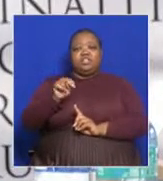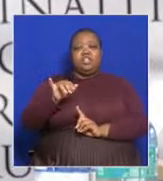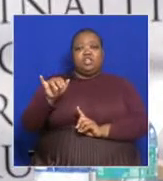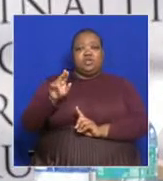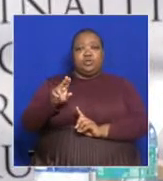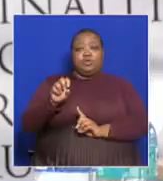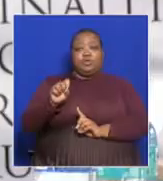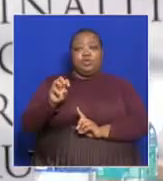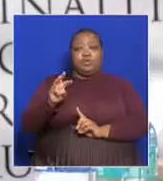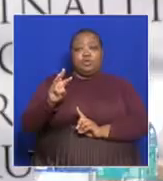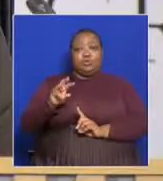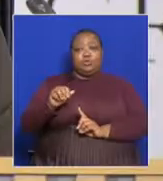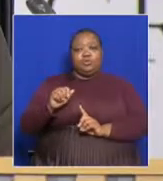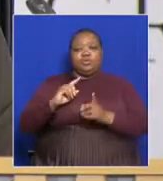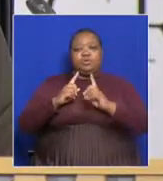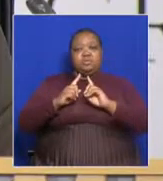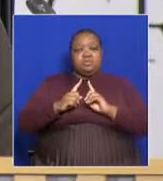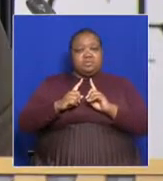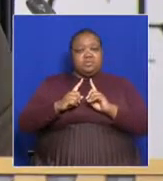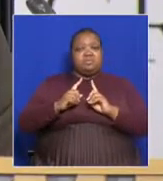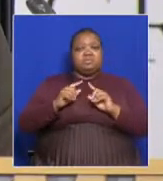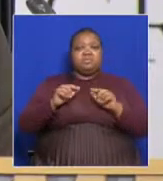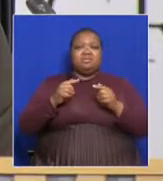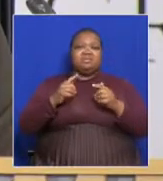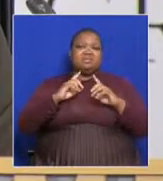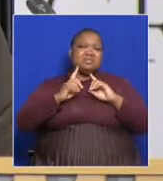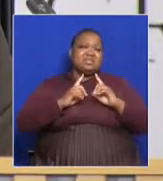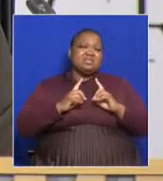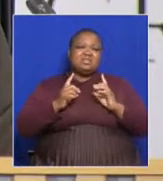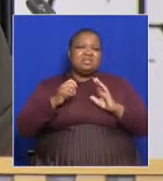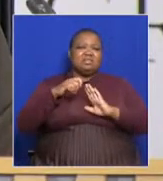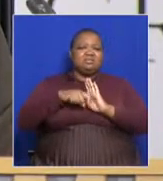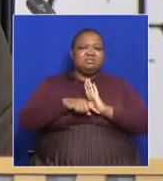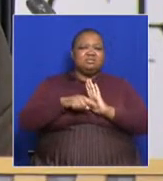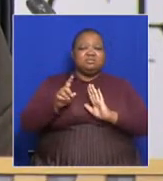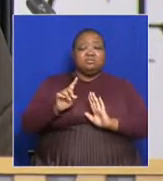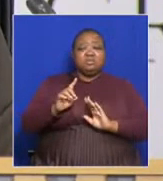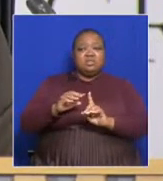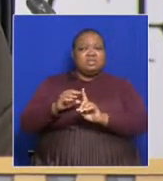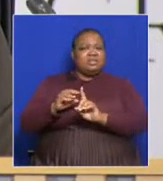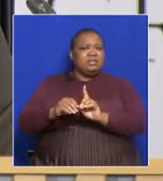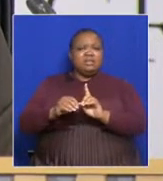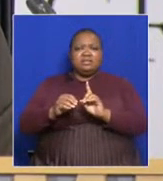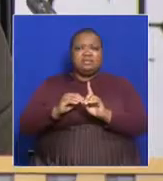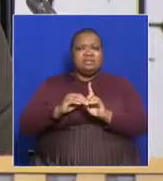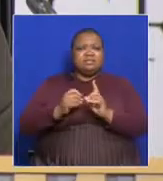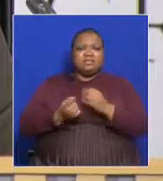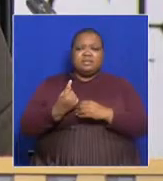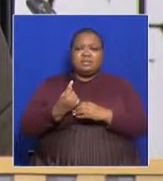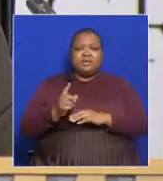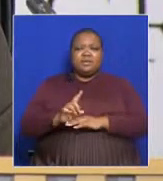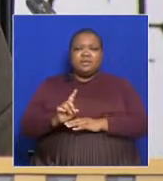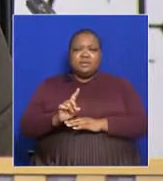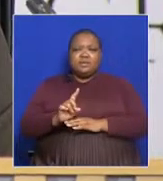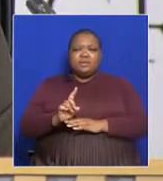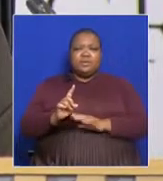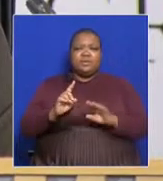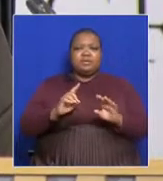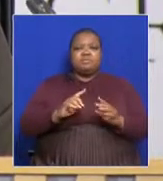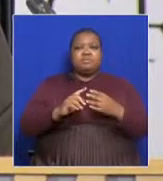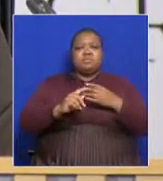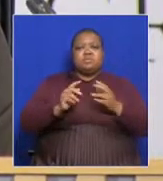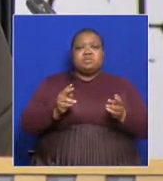extent and level of your engagement? Just to ask him what's going on. You know, we had this member as being